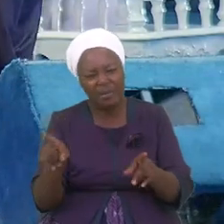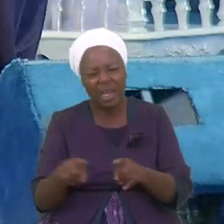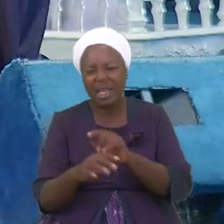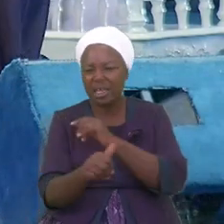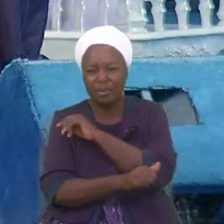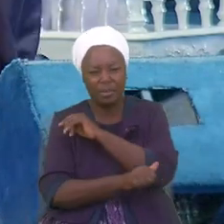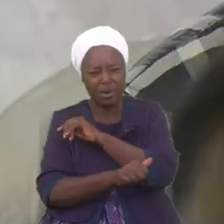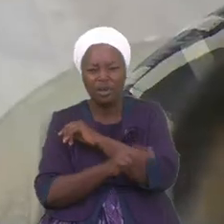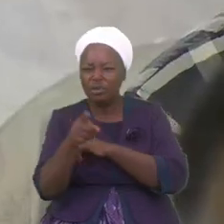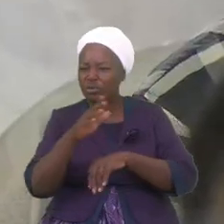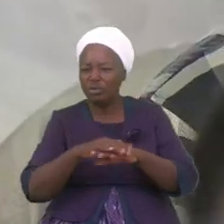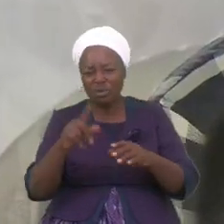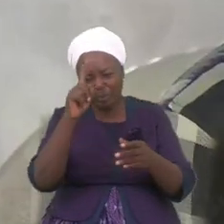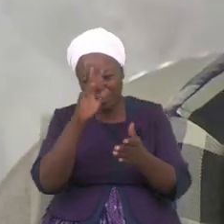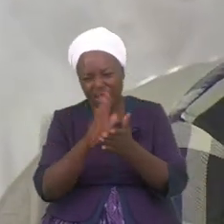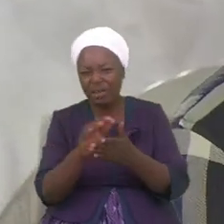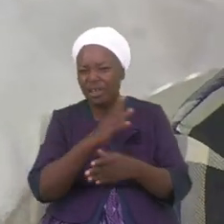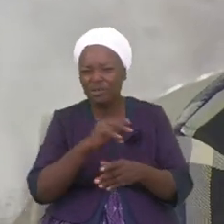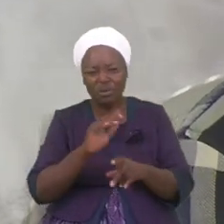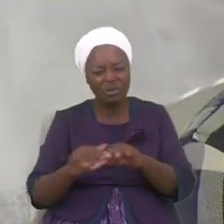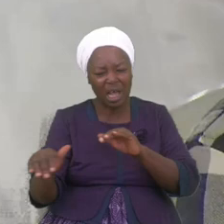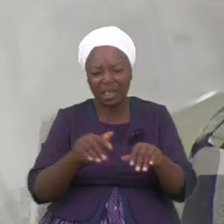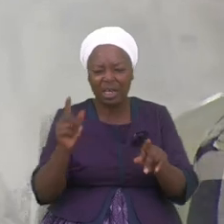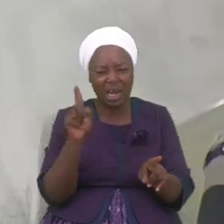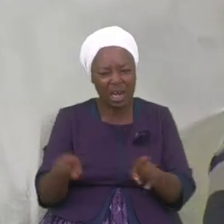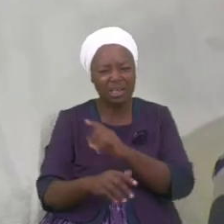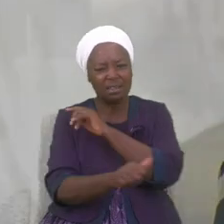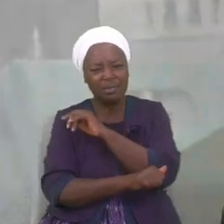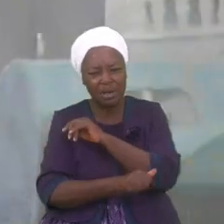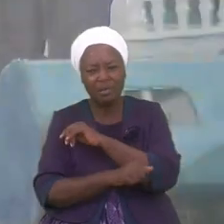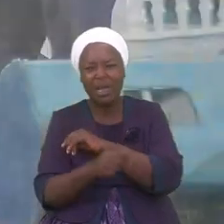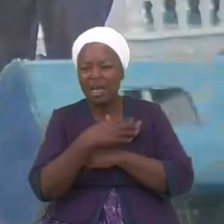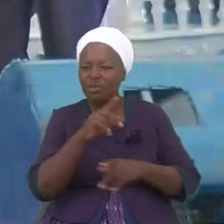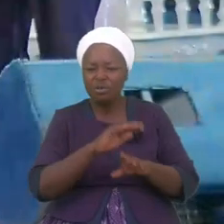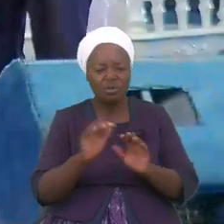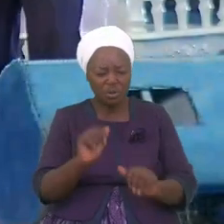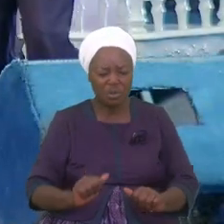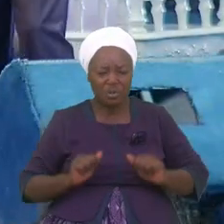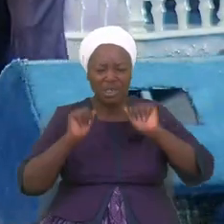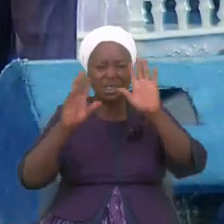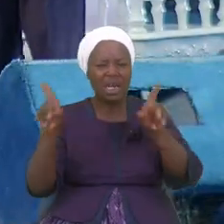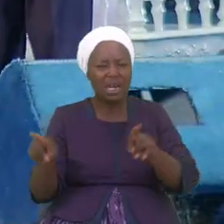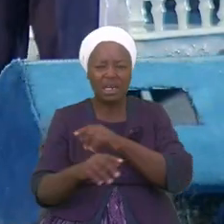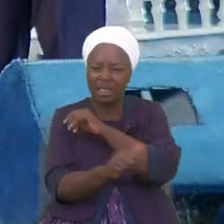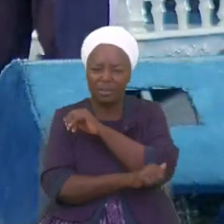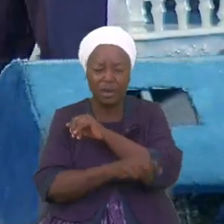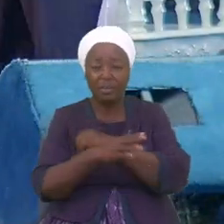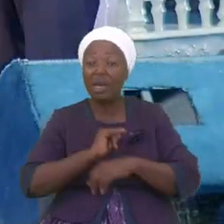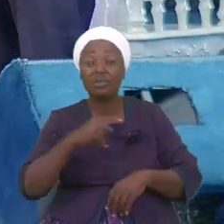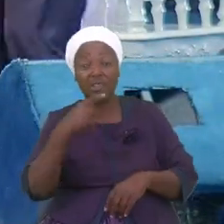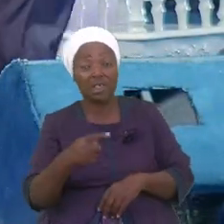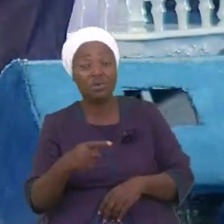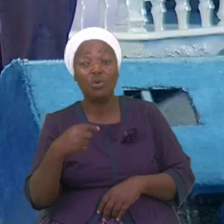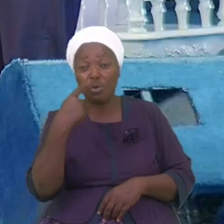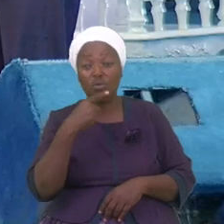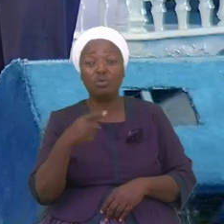don't surrender, submit to God like Abraham. I'll tell you, your father is, you have your father,